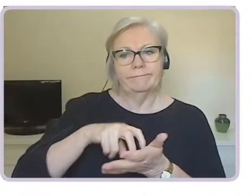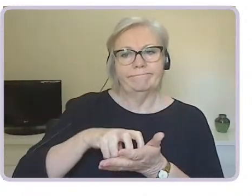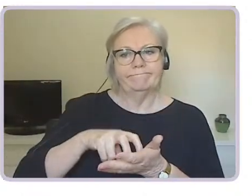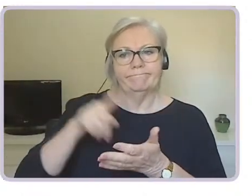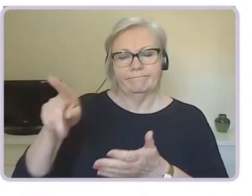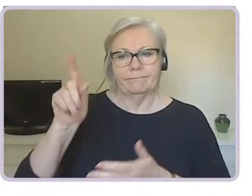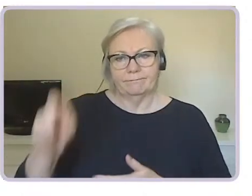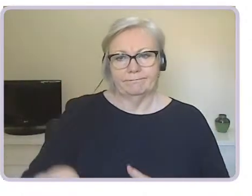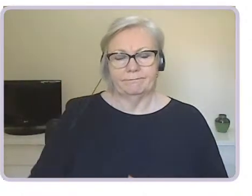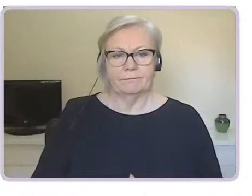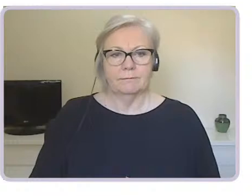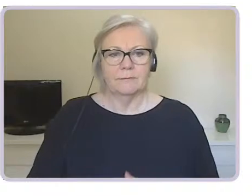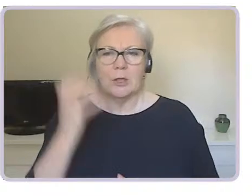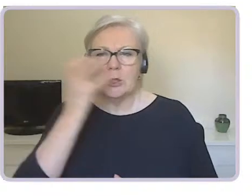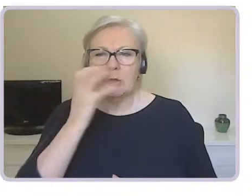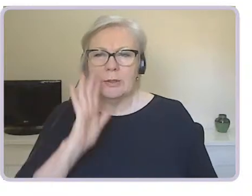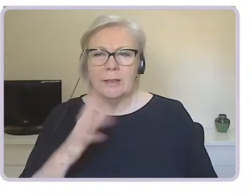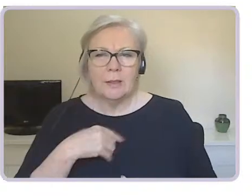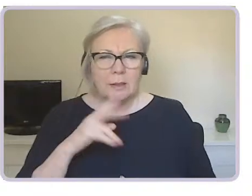Sorry, I've